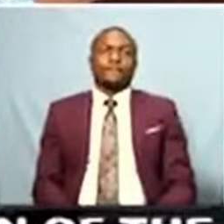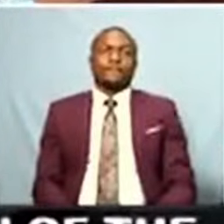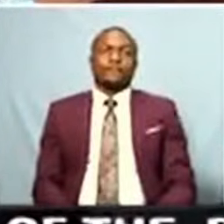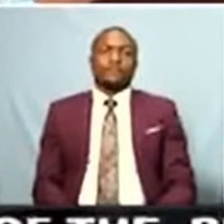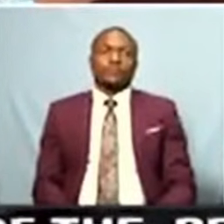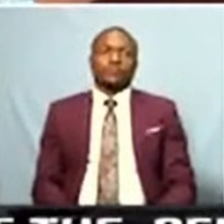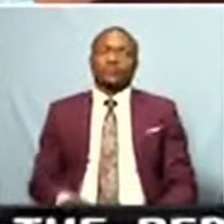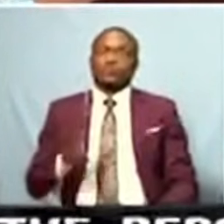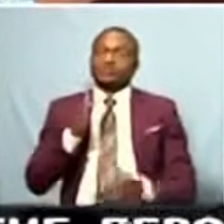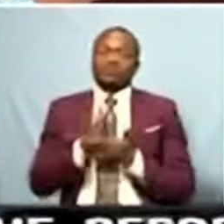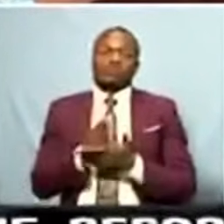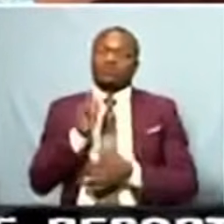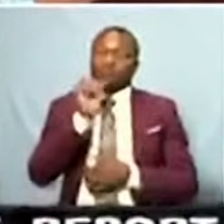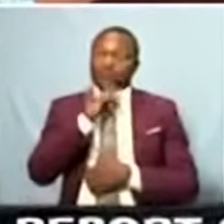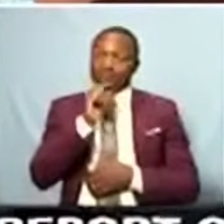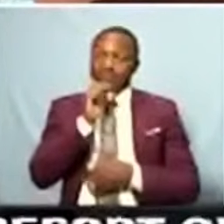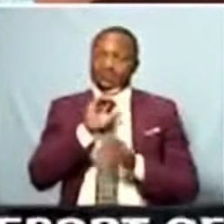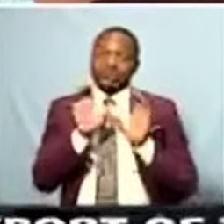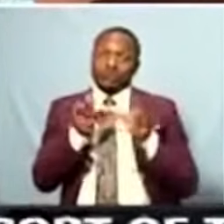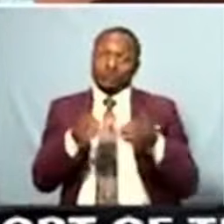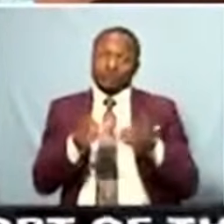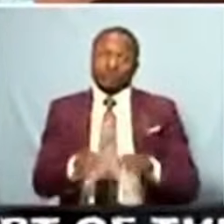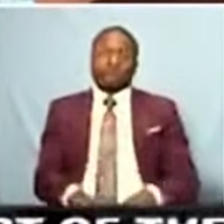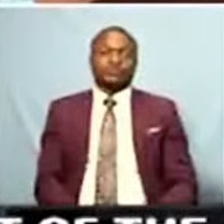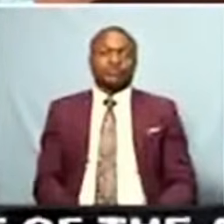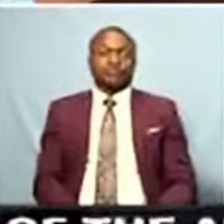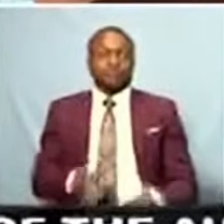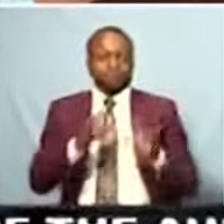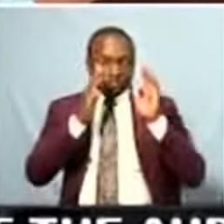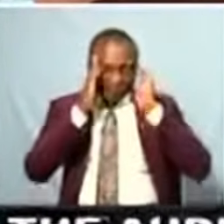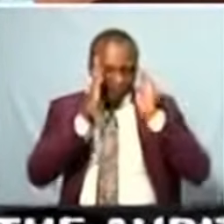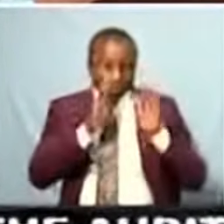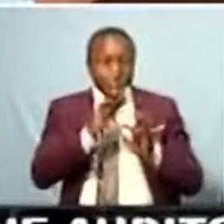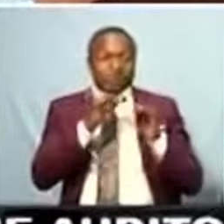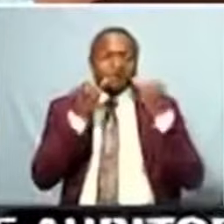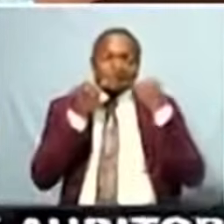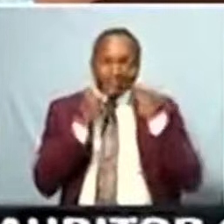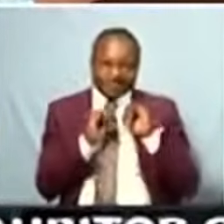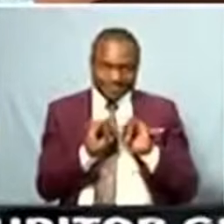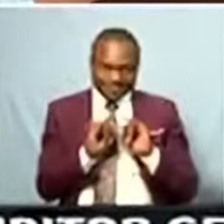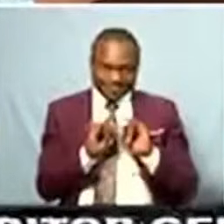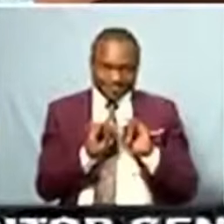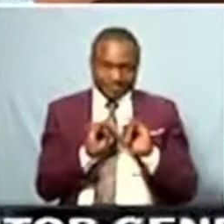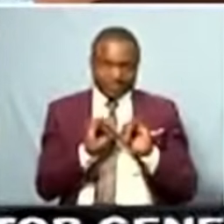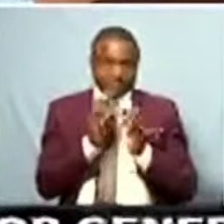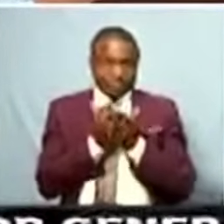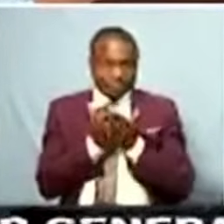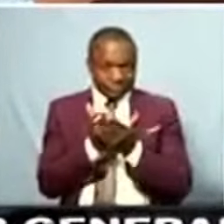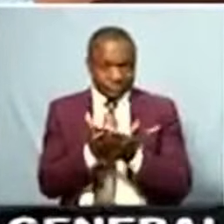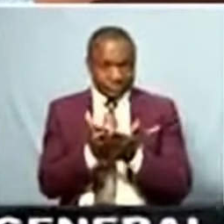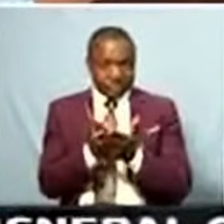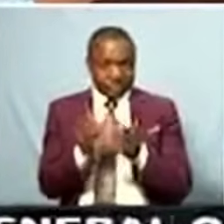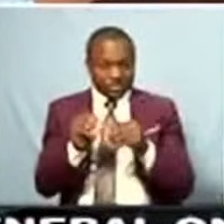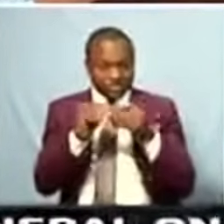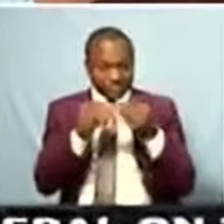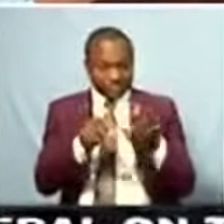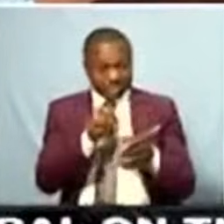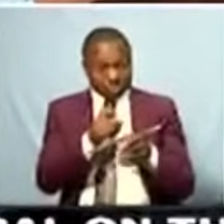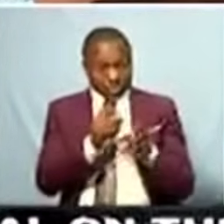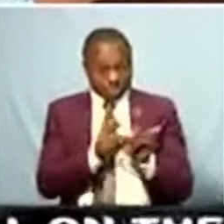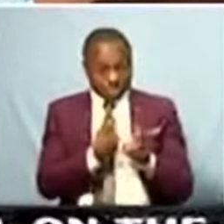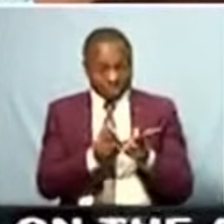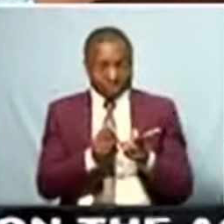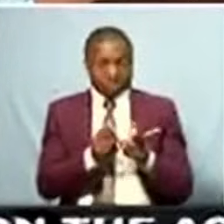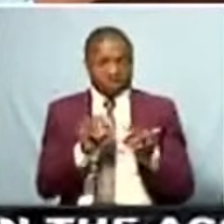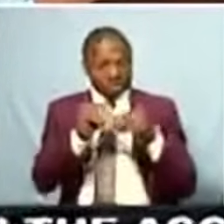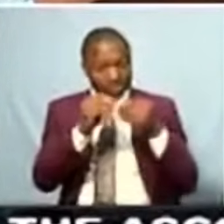Please stop misleading the committee. Stick to your facts and the submissions which are made. Even as you answer,